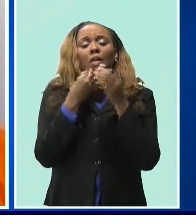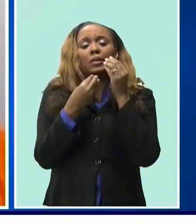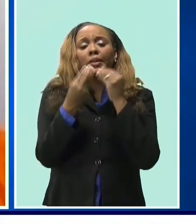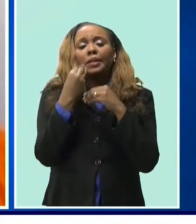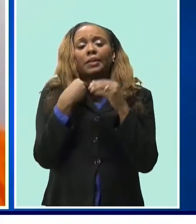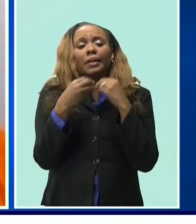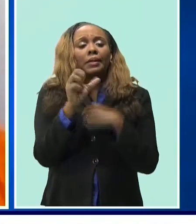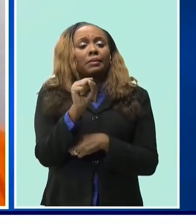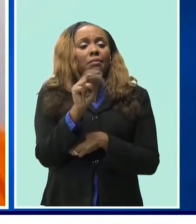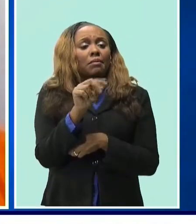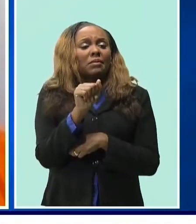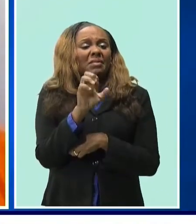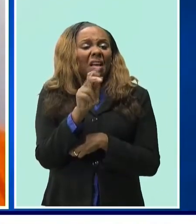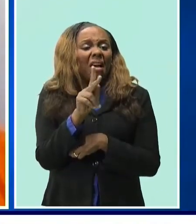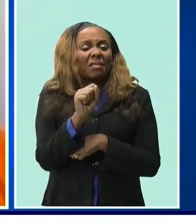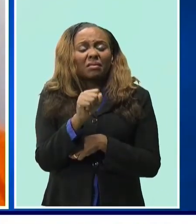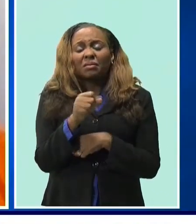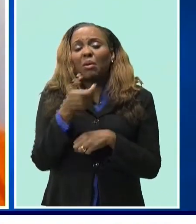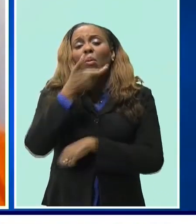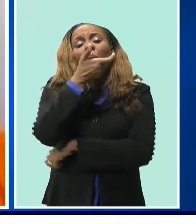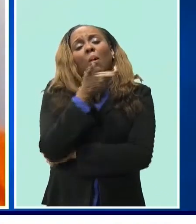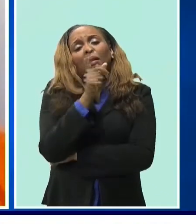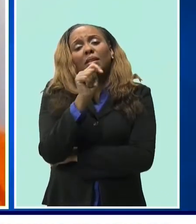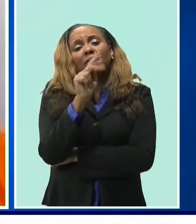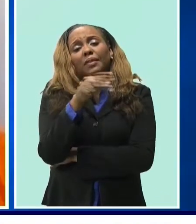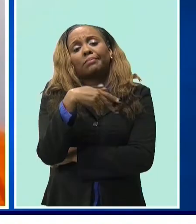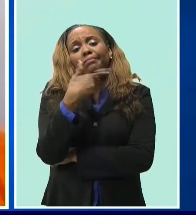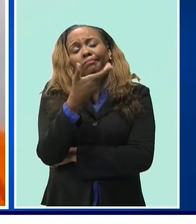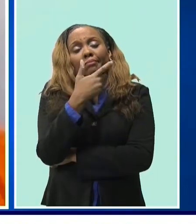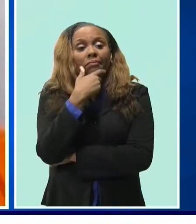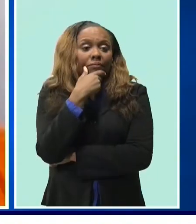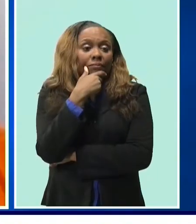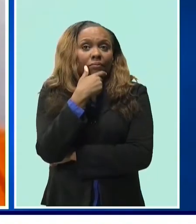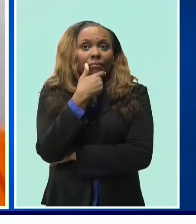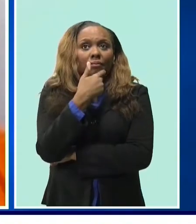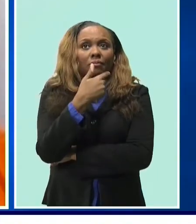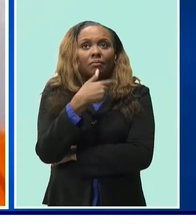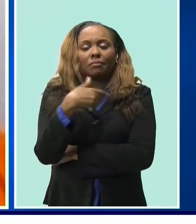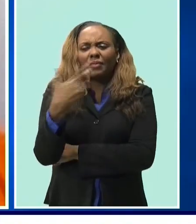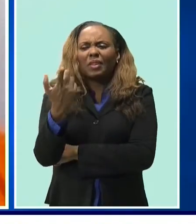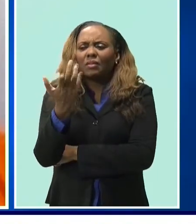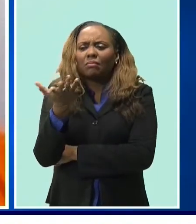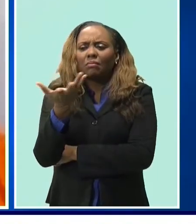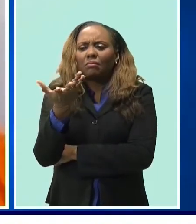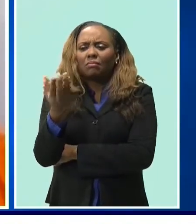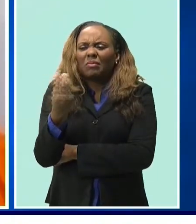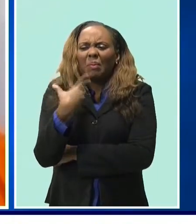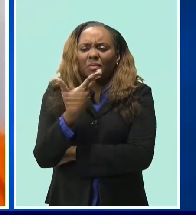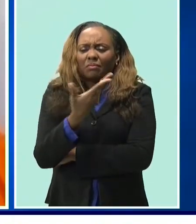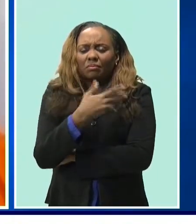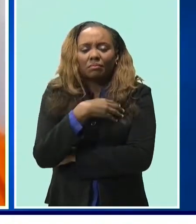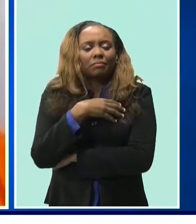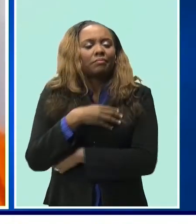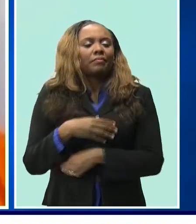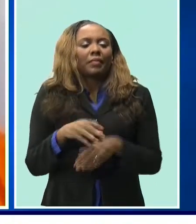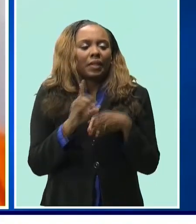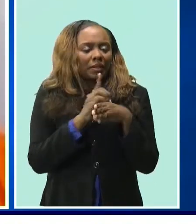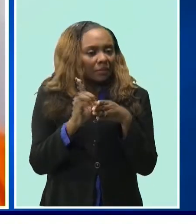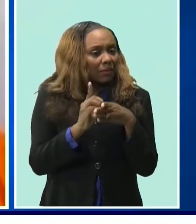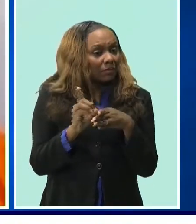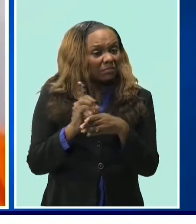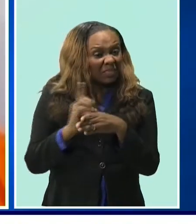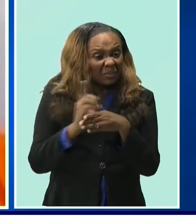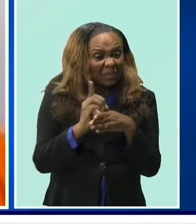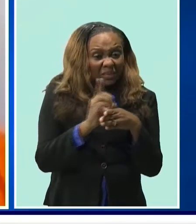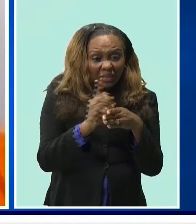advice would you have for people who are now opting to do this? I would say discipline, discipline, discipline. It